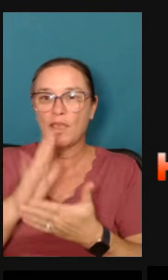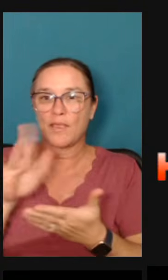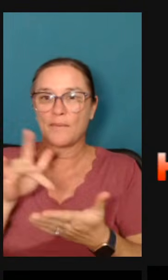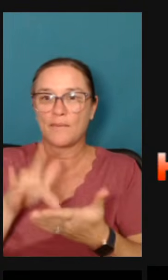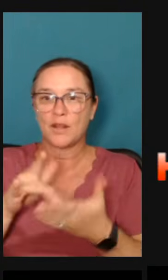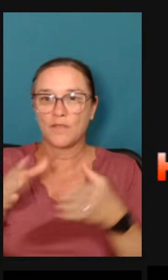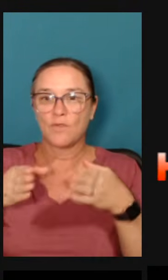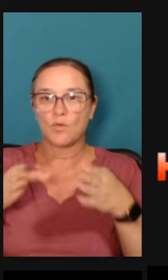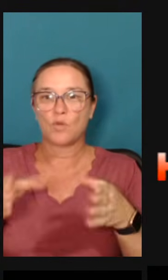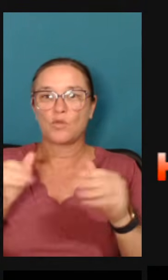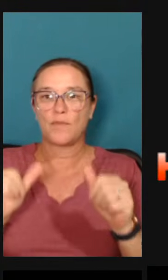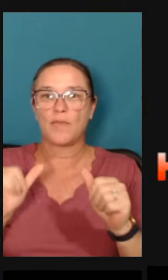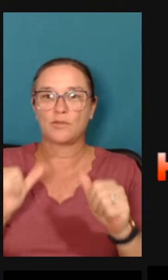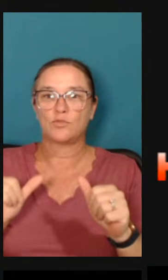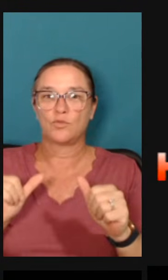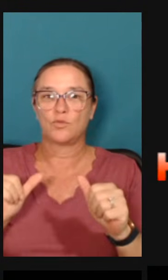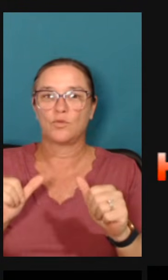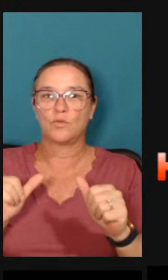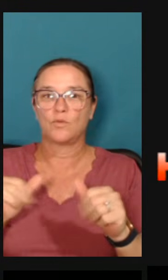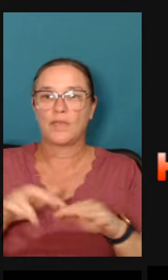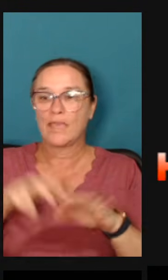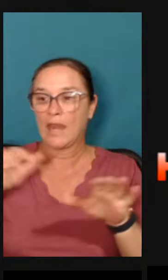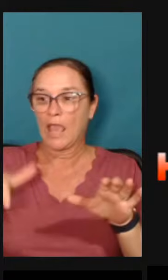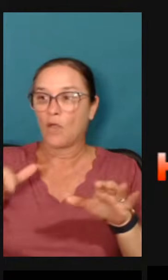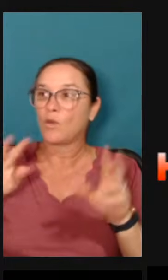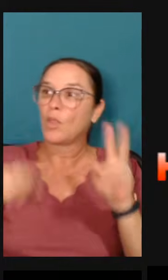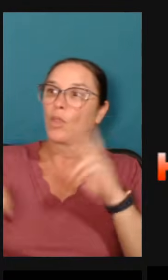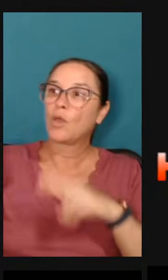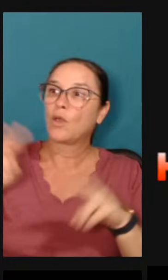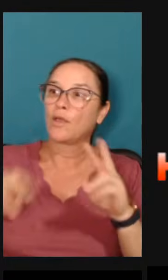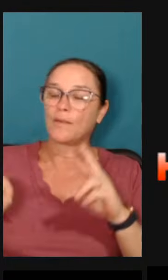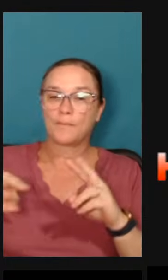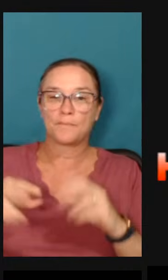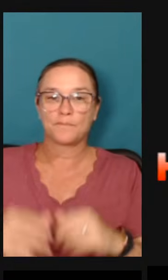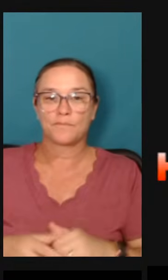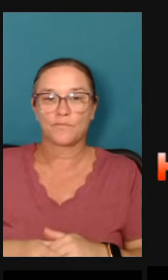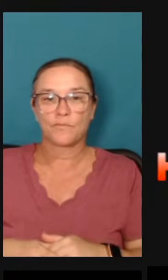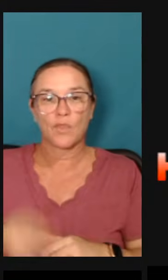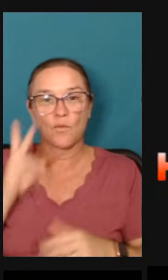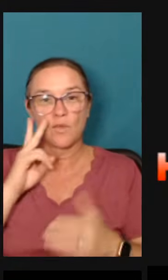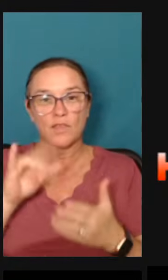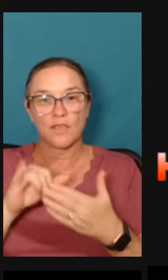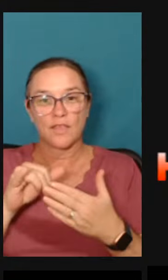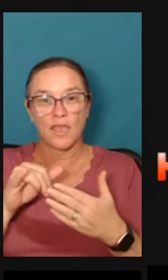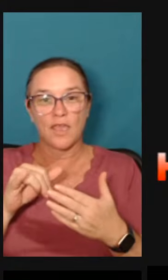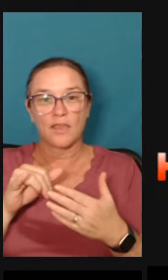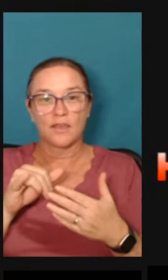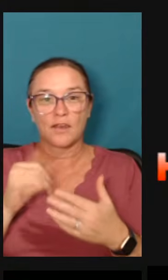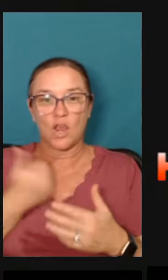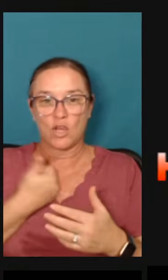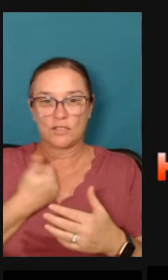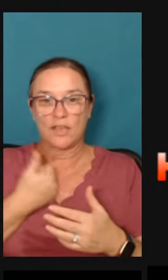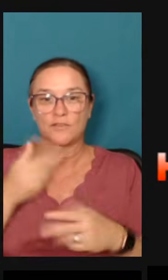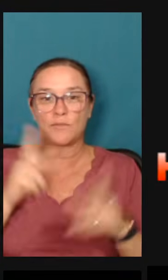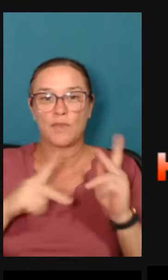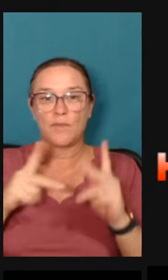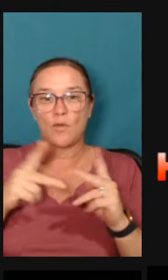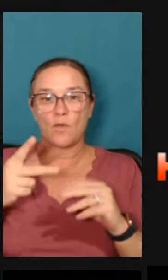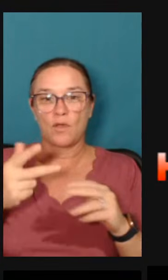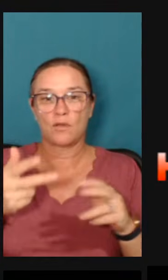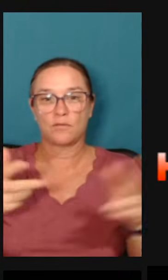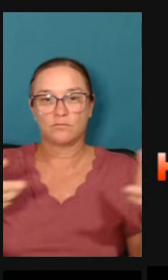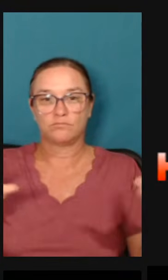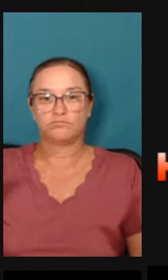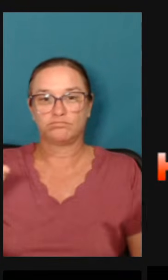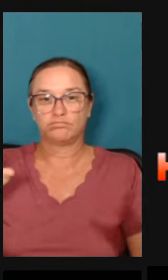able to get out and go look at it. We saw that on the way back from Kīlauea ourselves, right? That people were parked on both sides